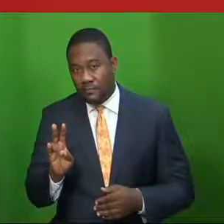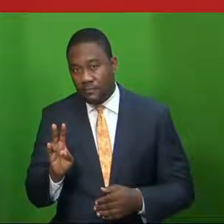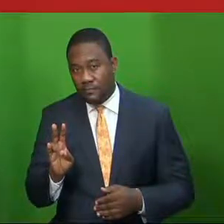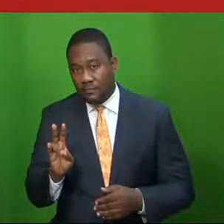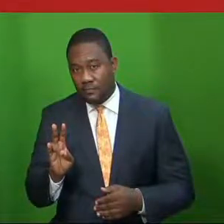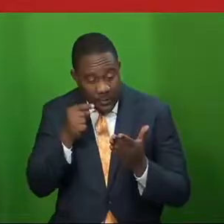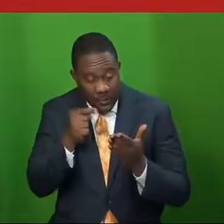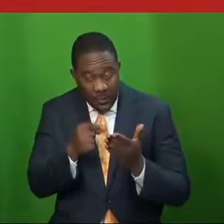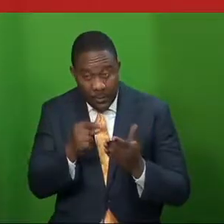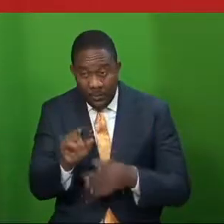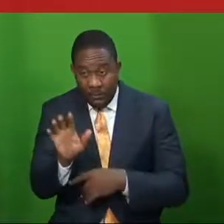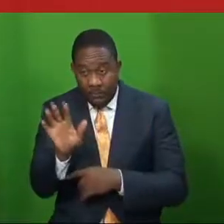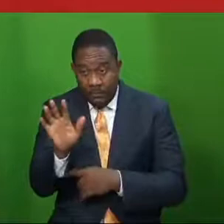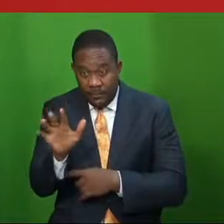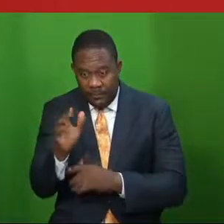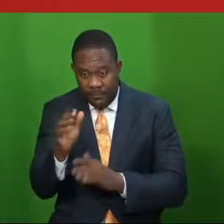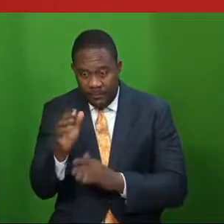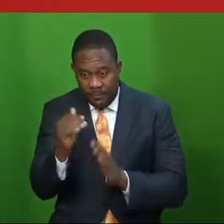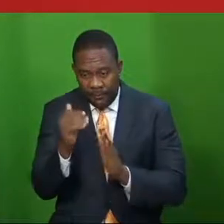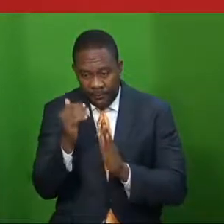3.